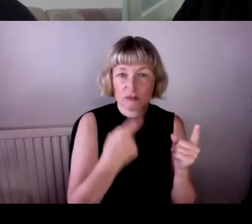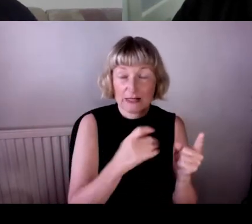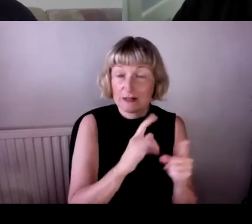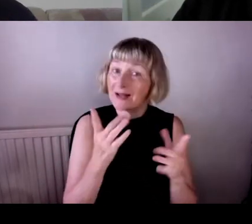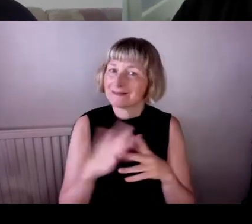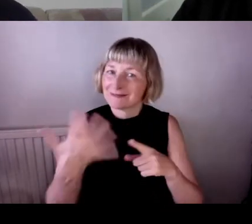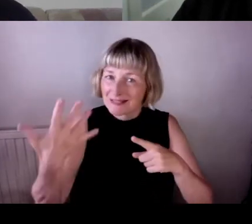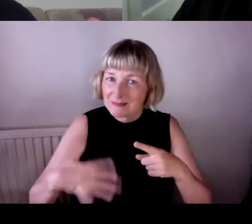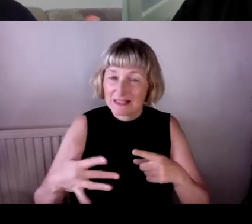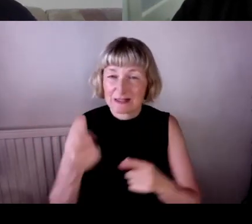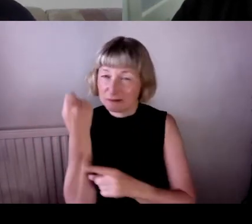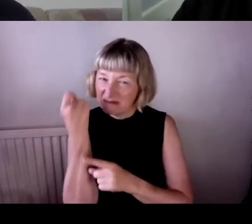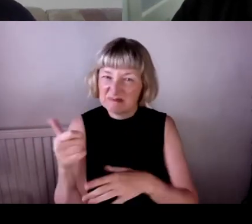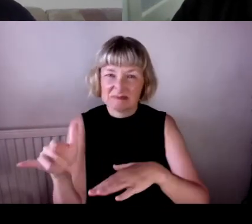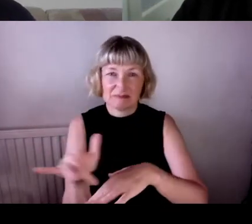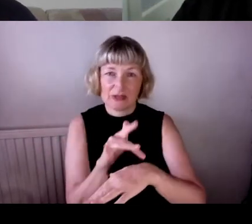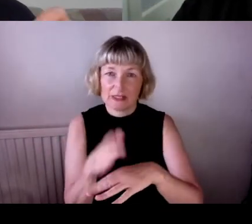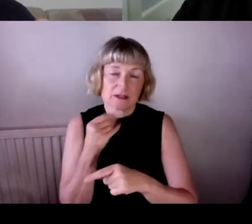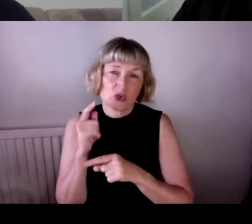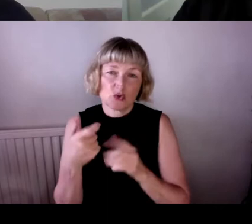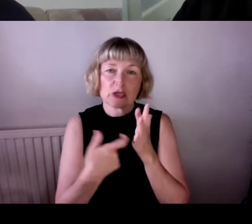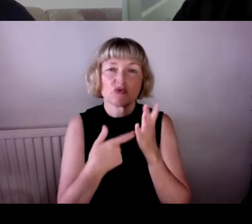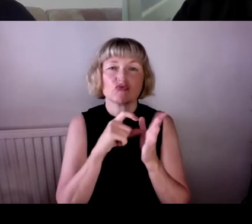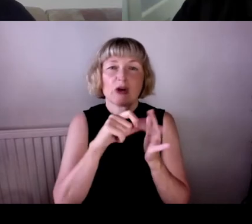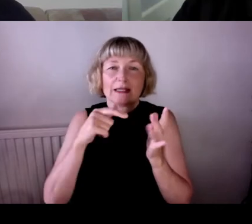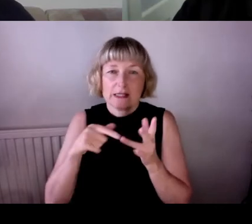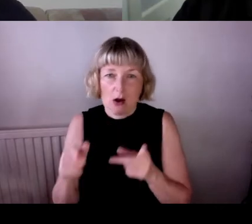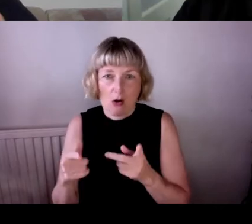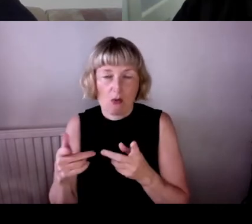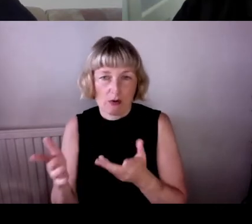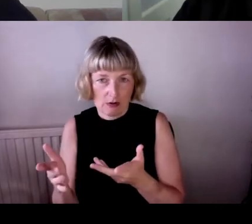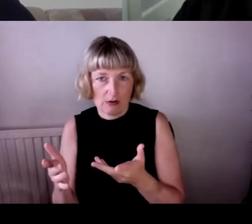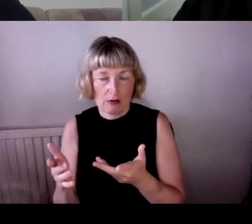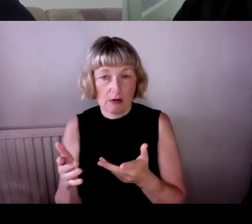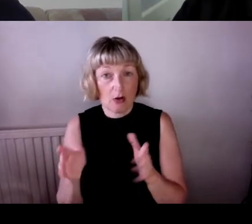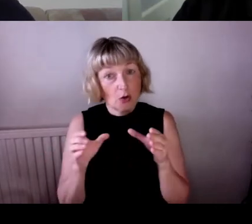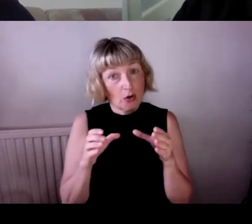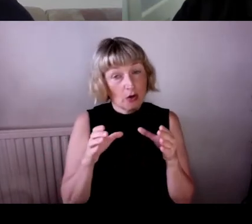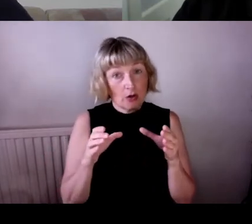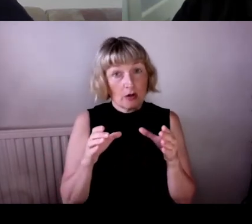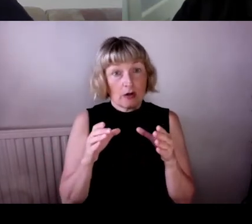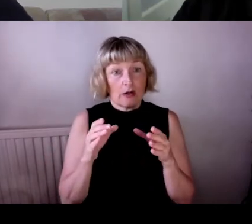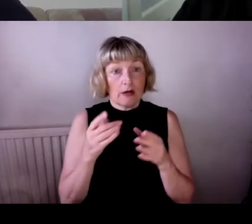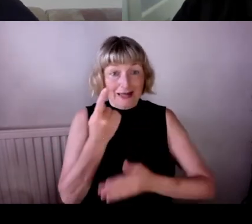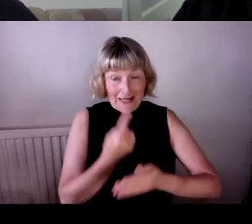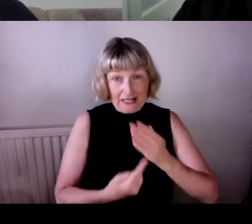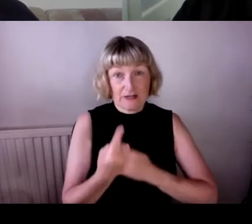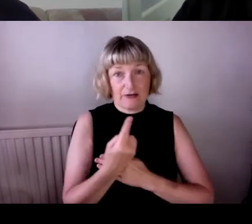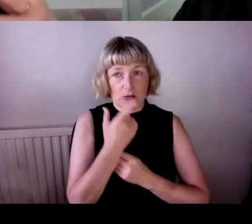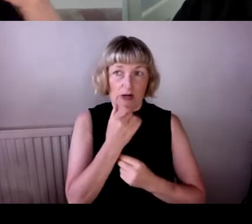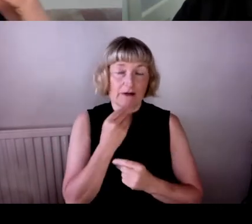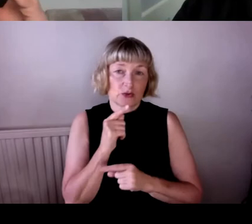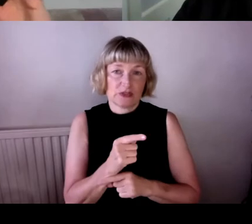still not very many theatres are using them. Smaller theatres are, individual people are, but